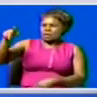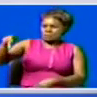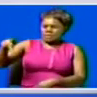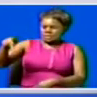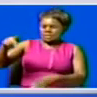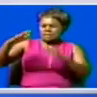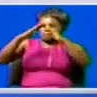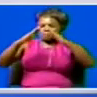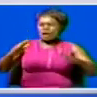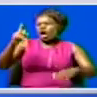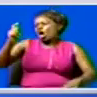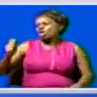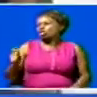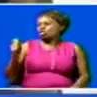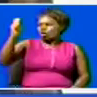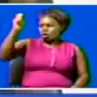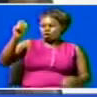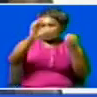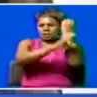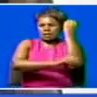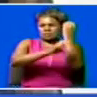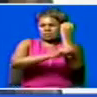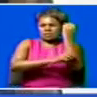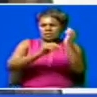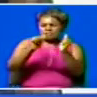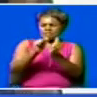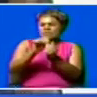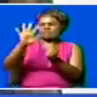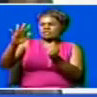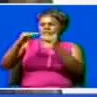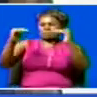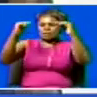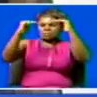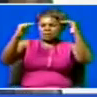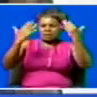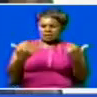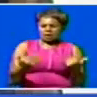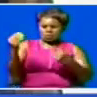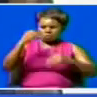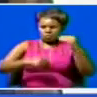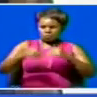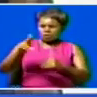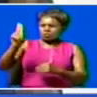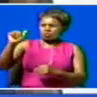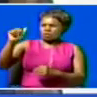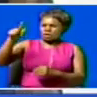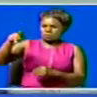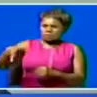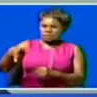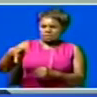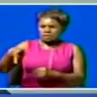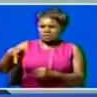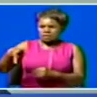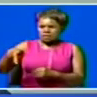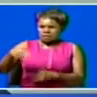Tower, the tallest building in the country at 15 stories high, and now contributing to UAP's bottom line. In